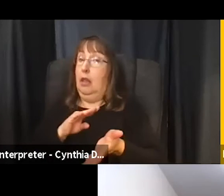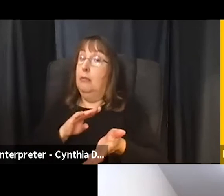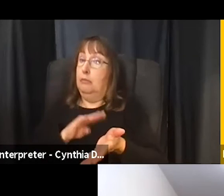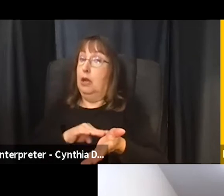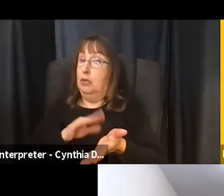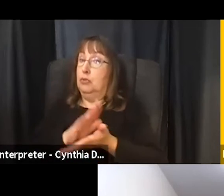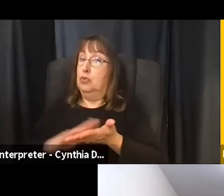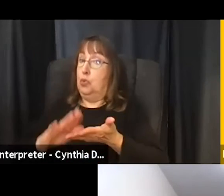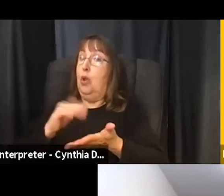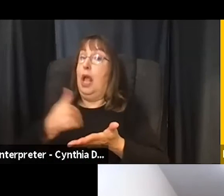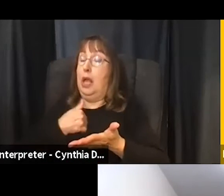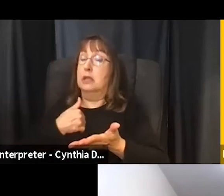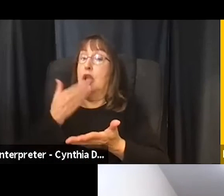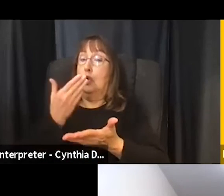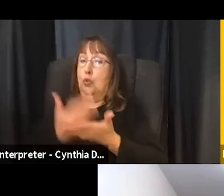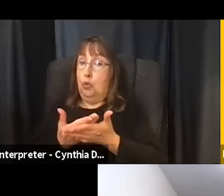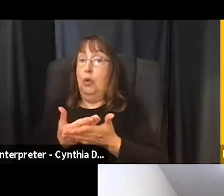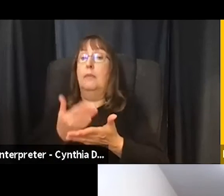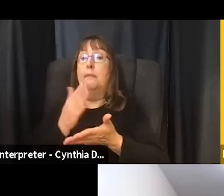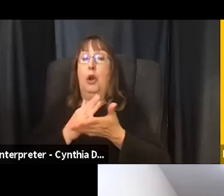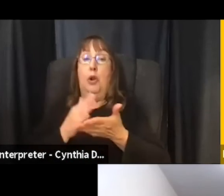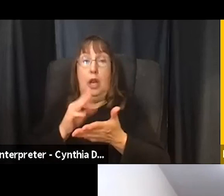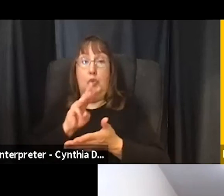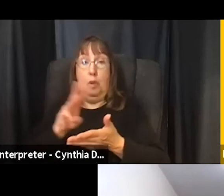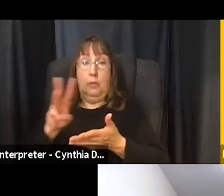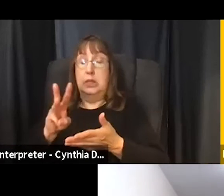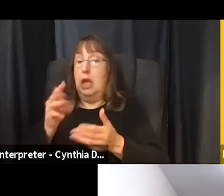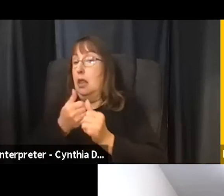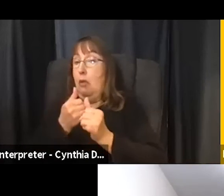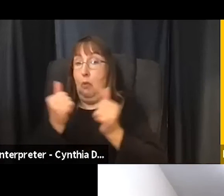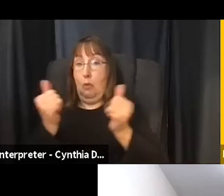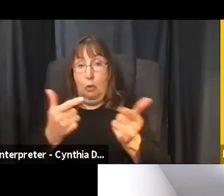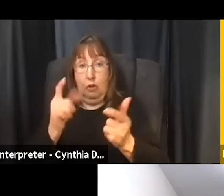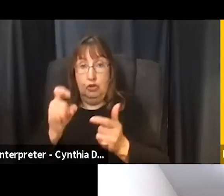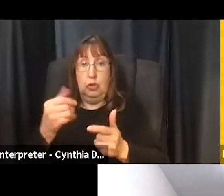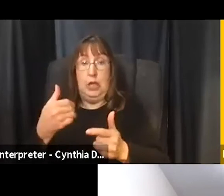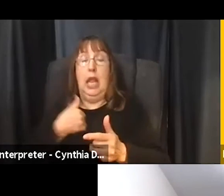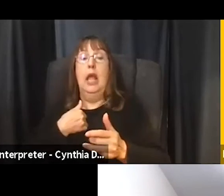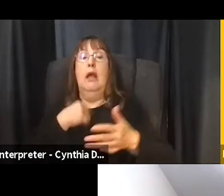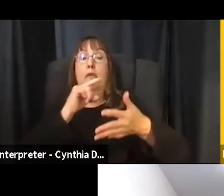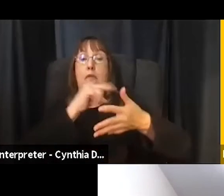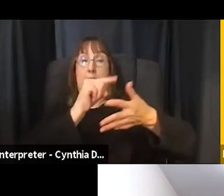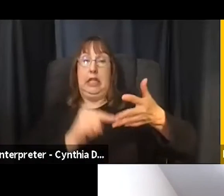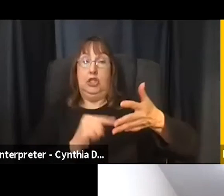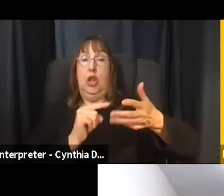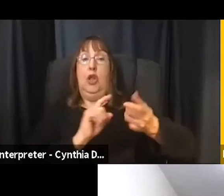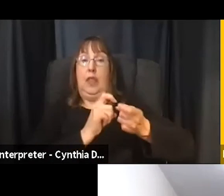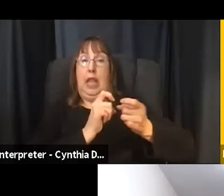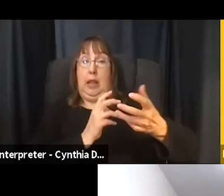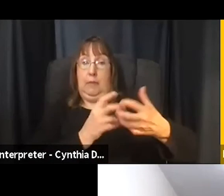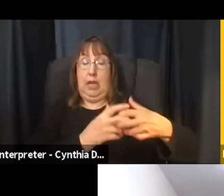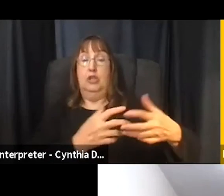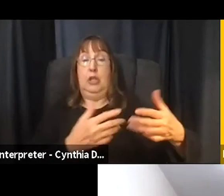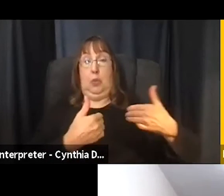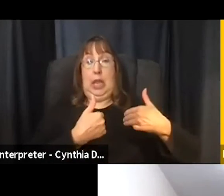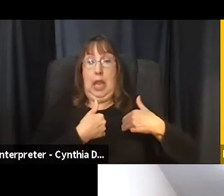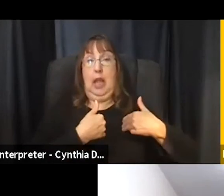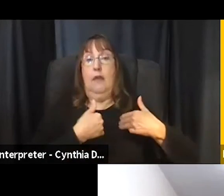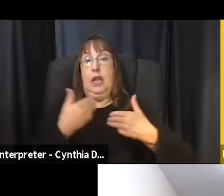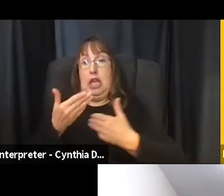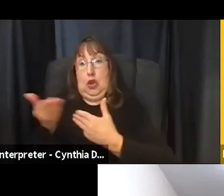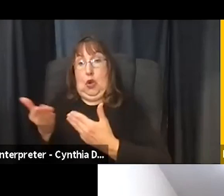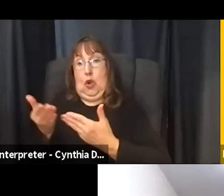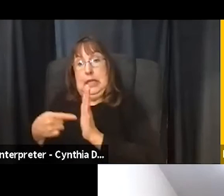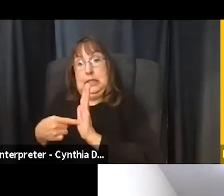good section on your website that I think everyone should have, where it's, here are the types of accommodations you can have, and here are some examples that have been done in the